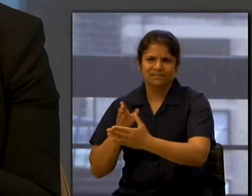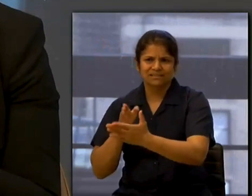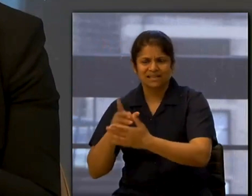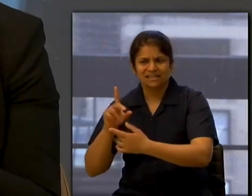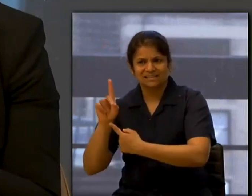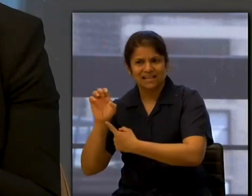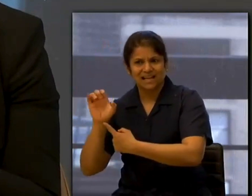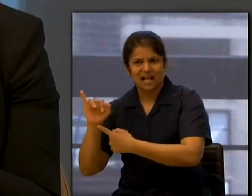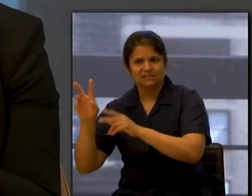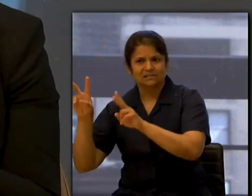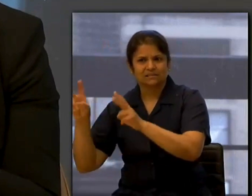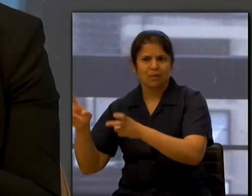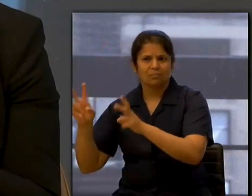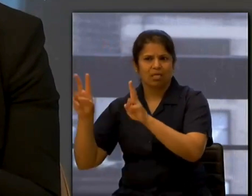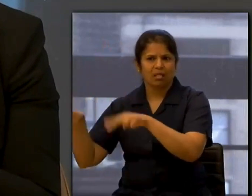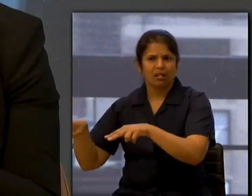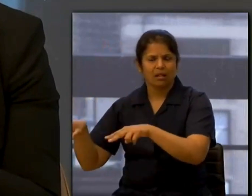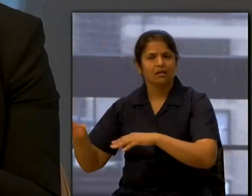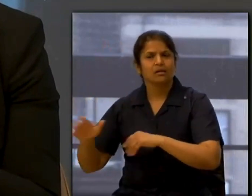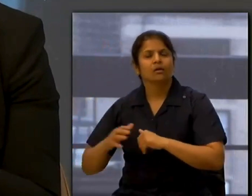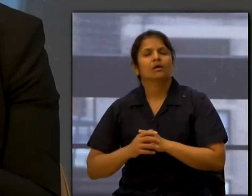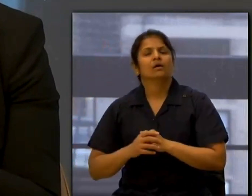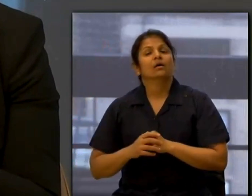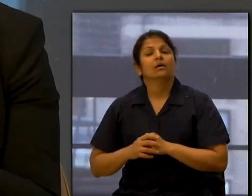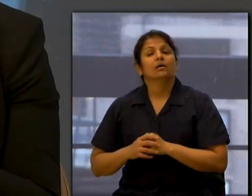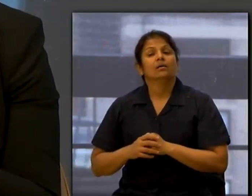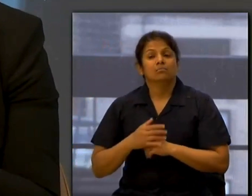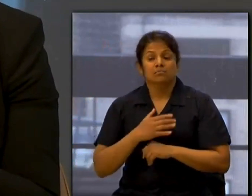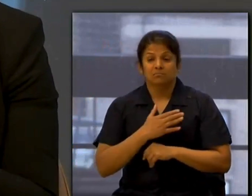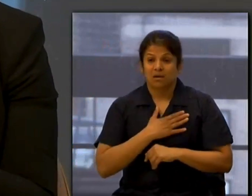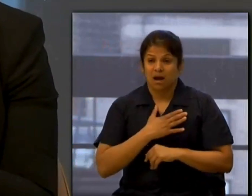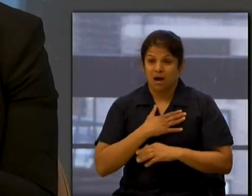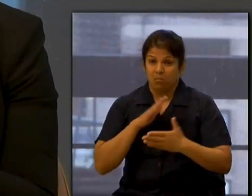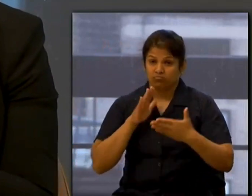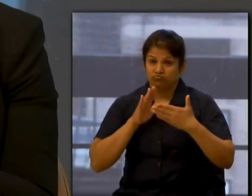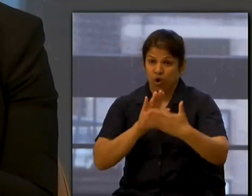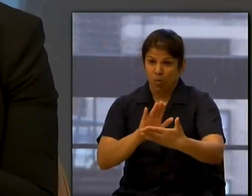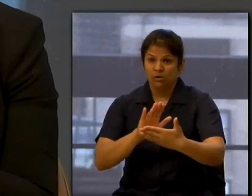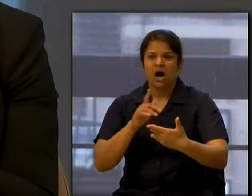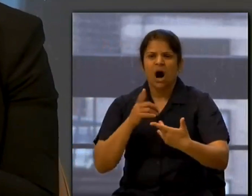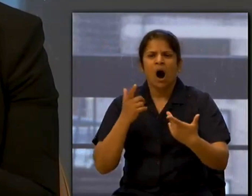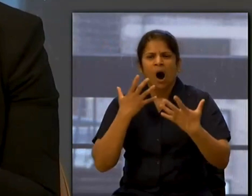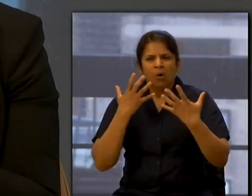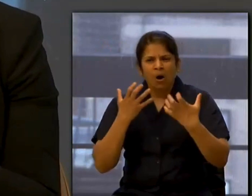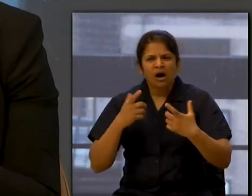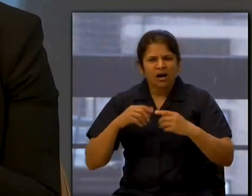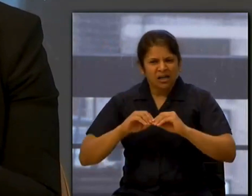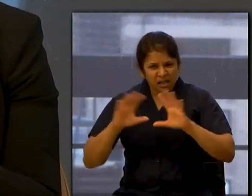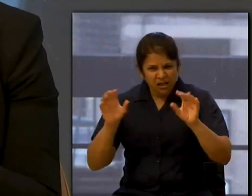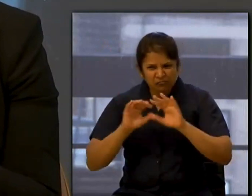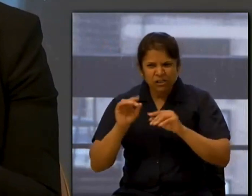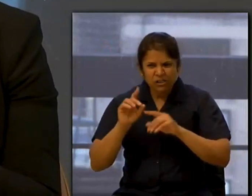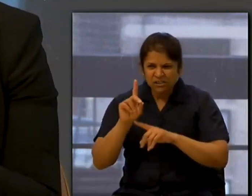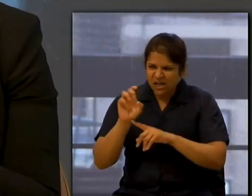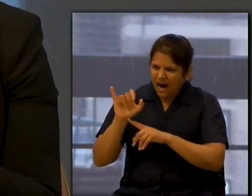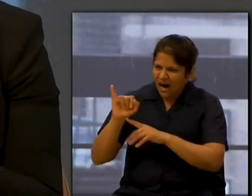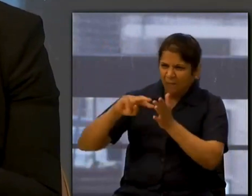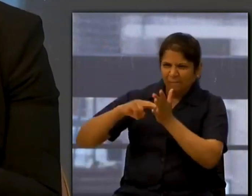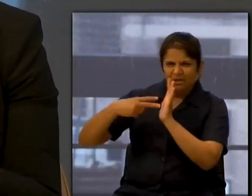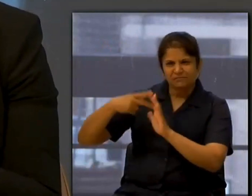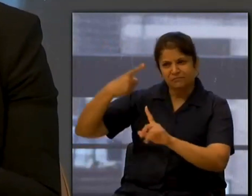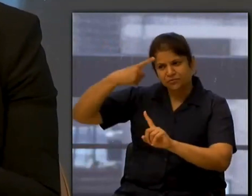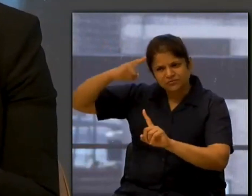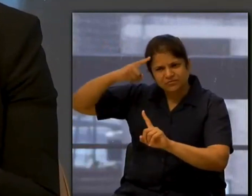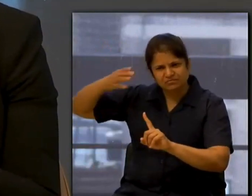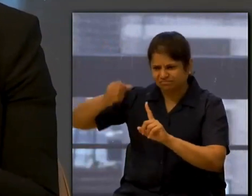writ large. And so I approach this from the perspective of wanting to demystify essentially what DEI is, like generally speaking,